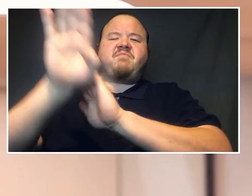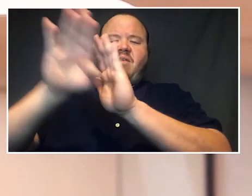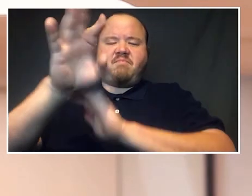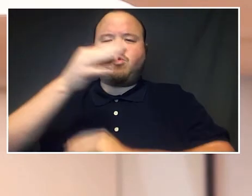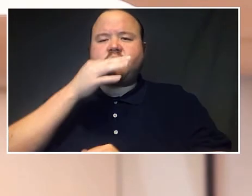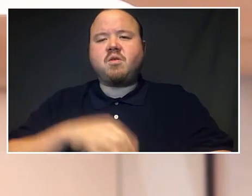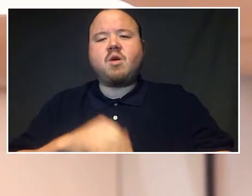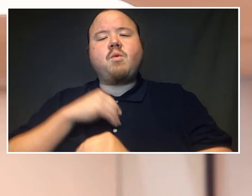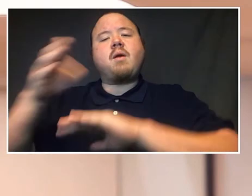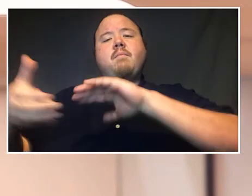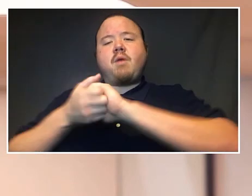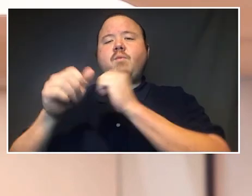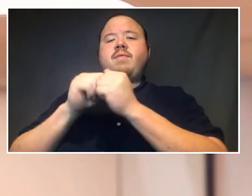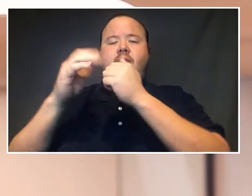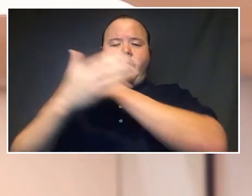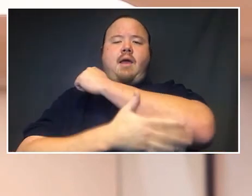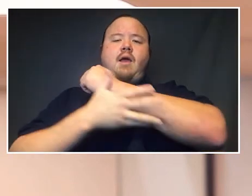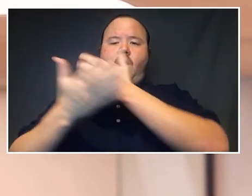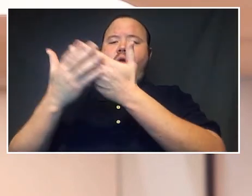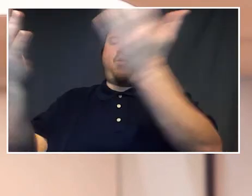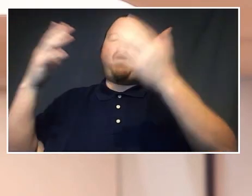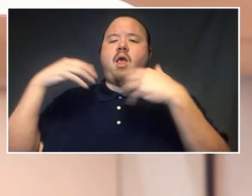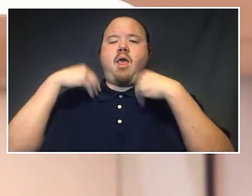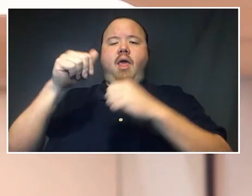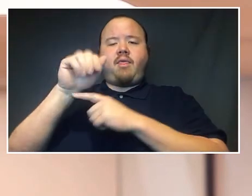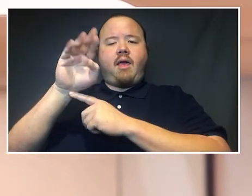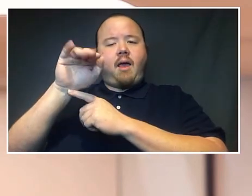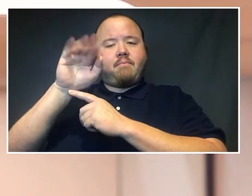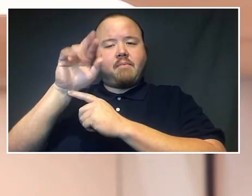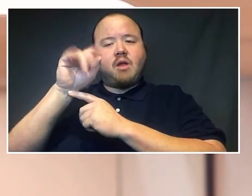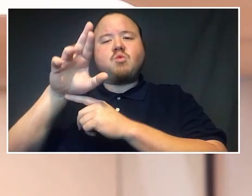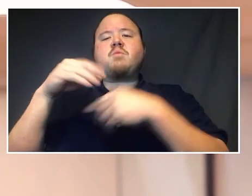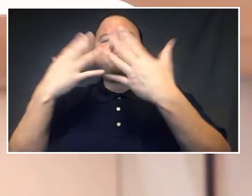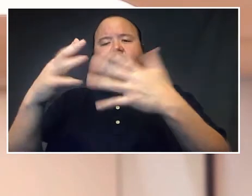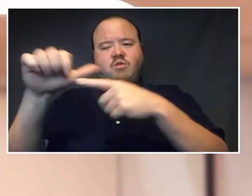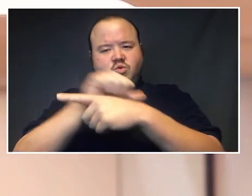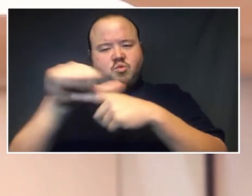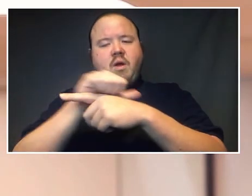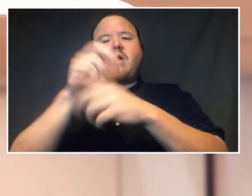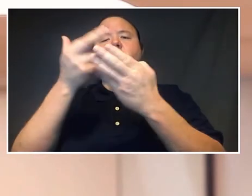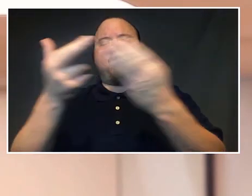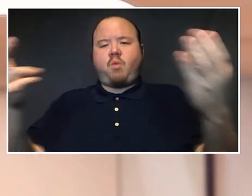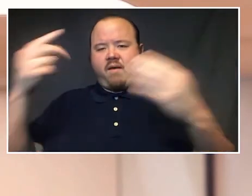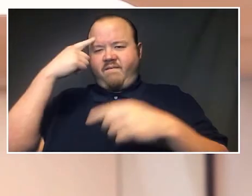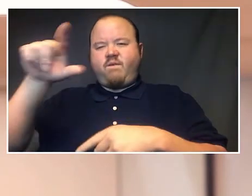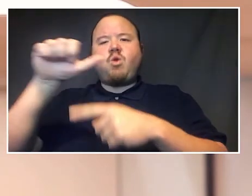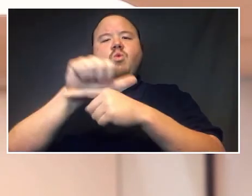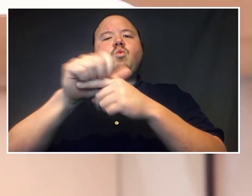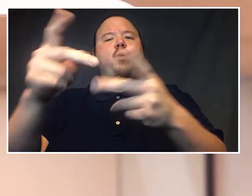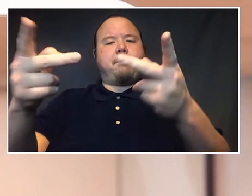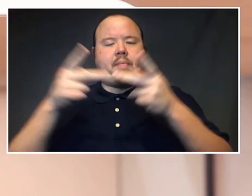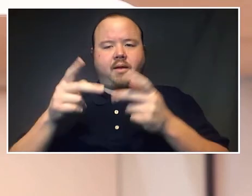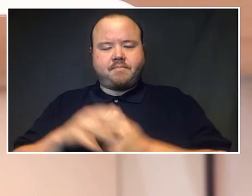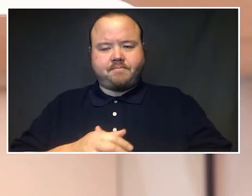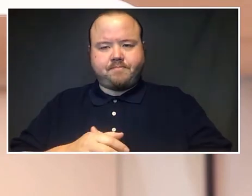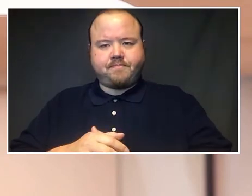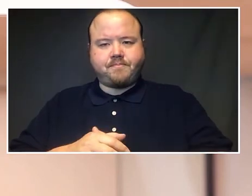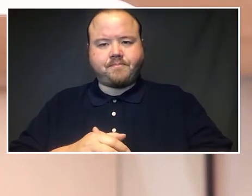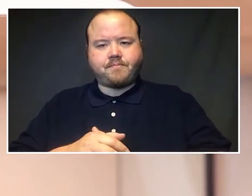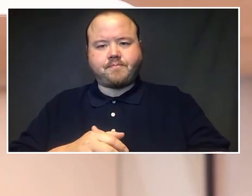also partnered with countywide cultural health ambassadors to provide training, resources, and activities for the workplace.